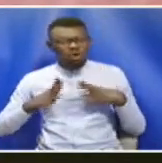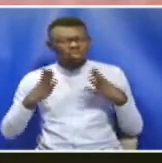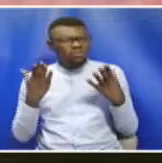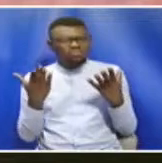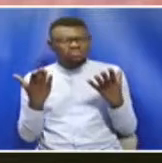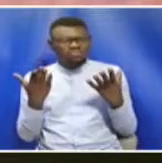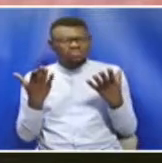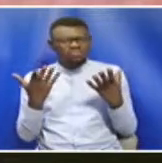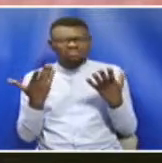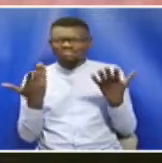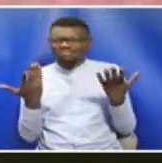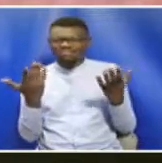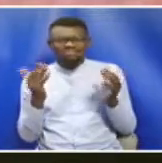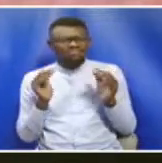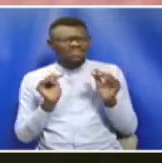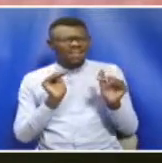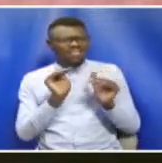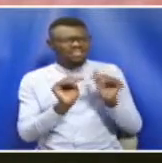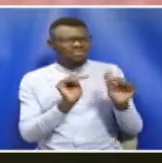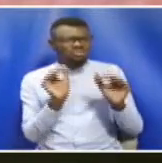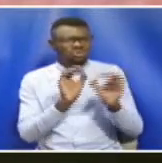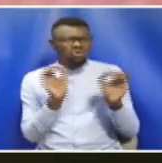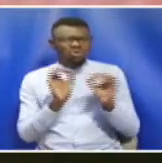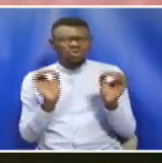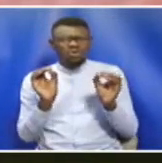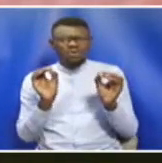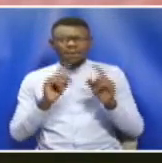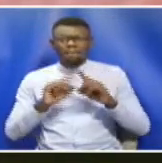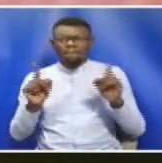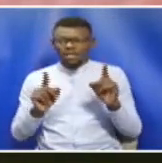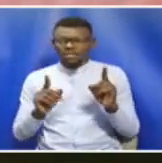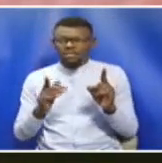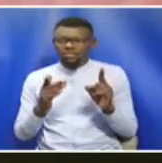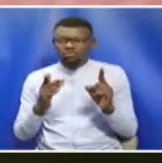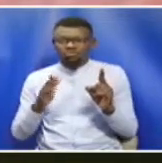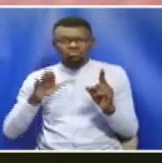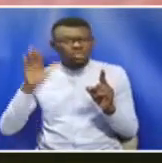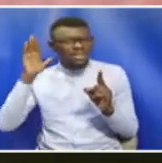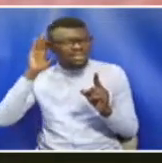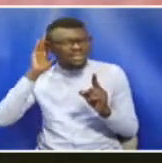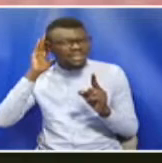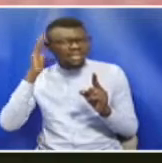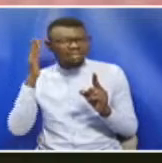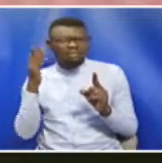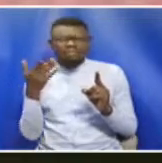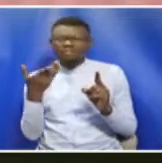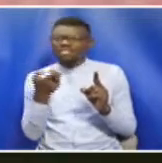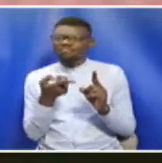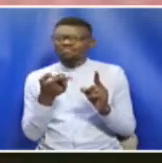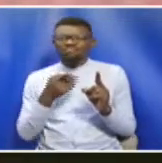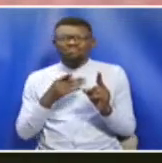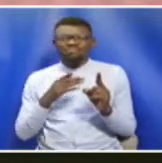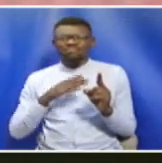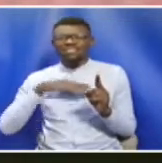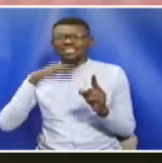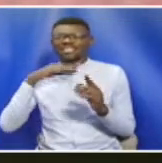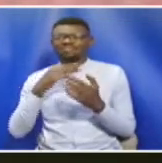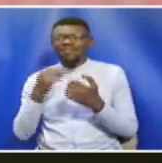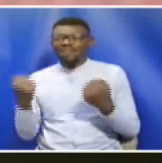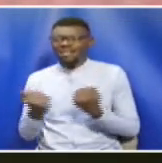wa kumuuliza mambo yote, lakini tulikuwa tu tulisikia ni ujungu peke yake. Na hiyo